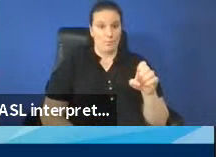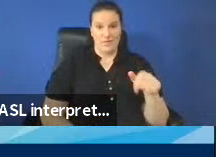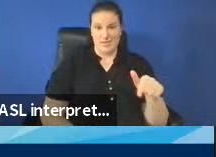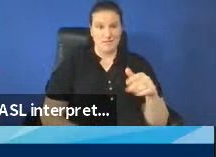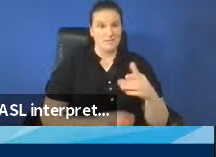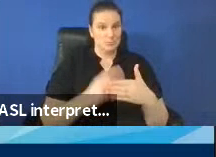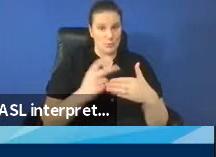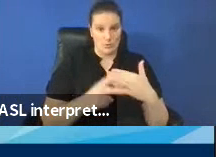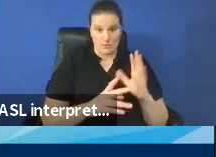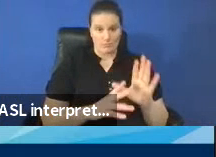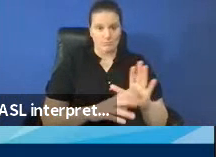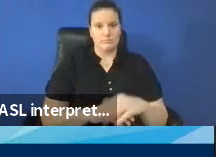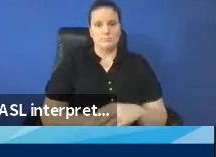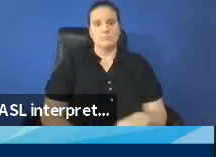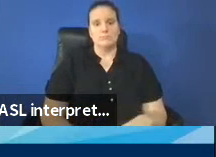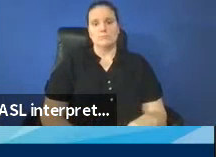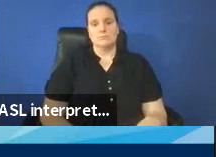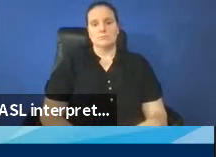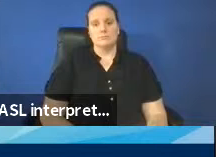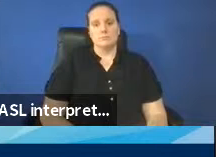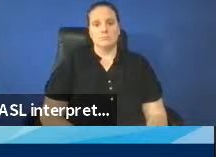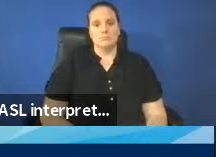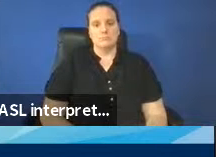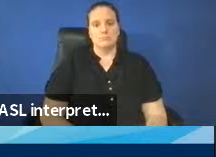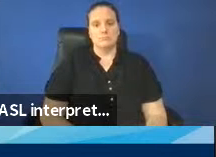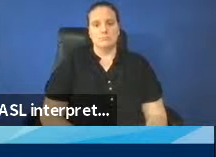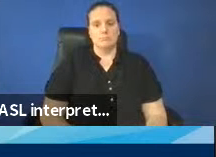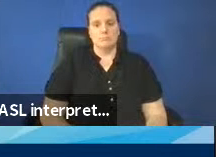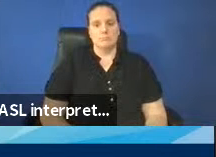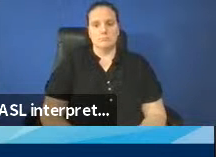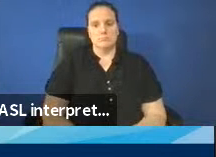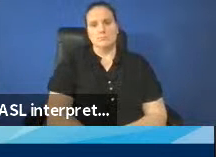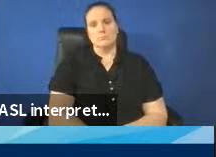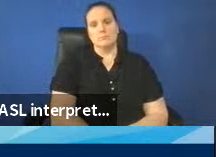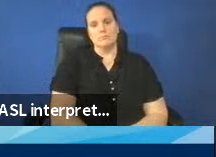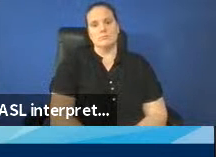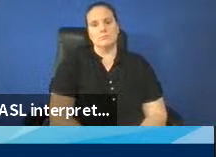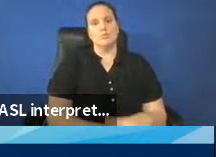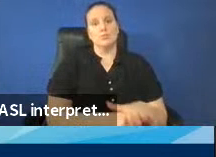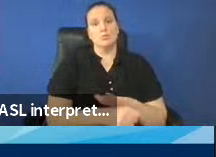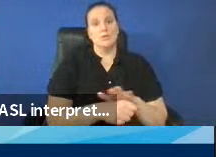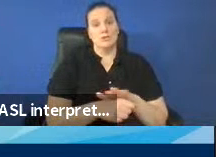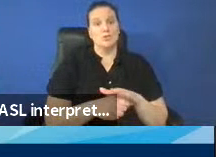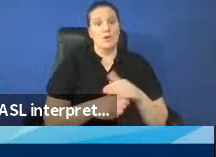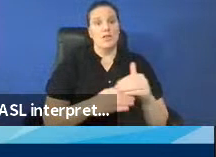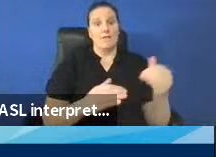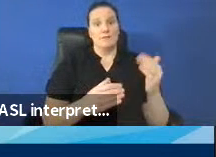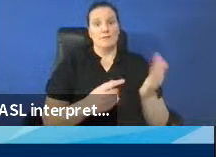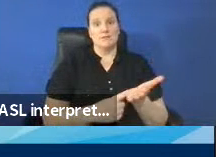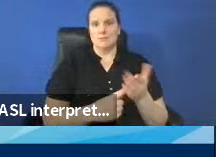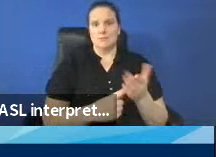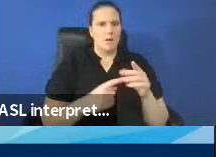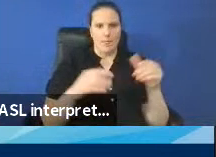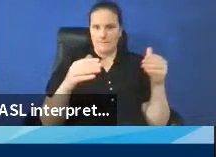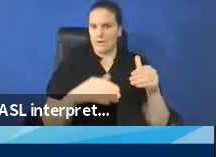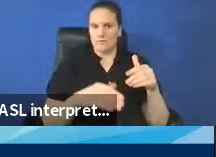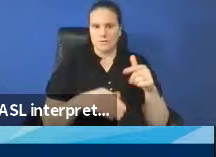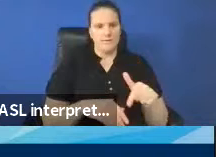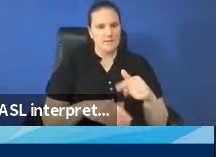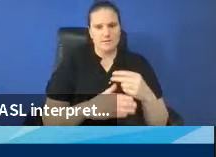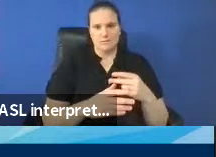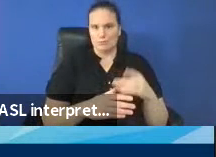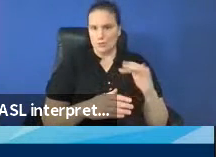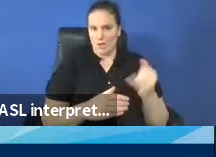program. But it is something that is discussed, I would say, at the regional level. But again, not the focus of this particular